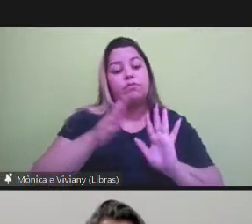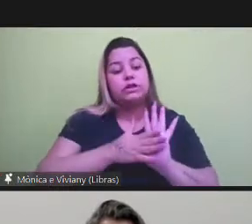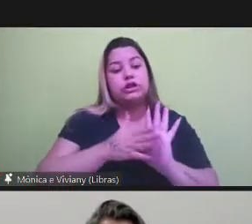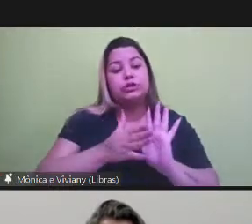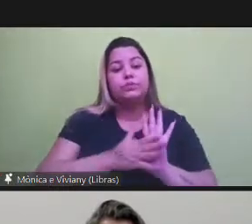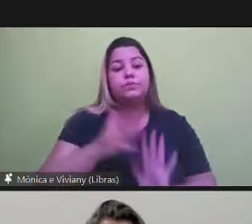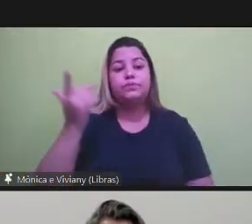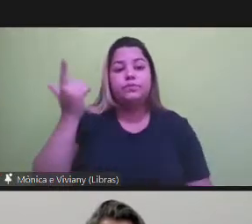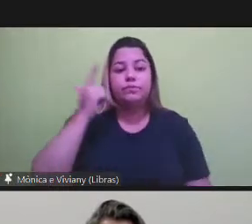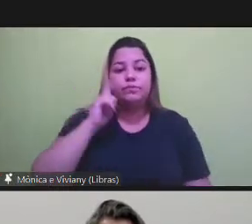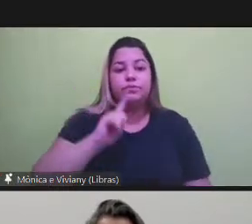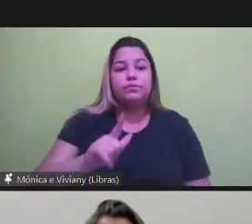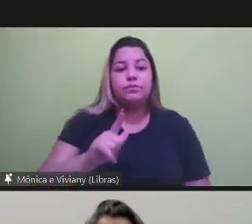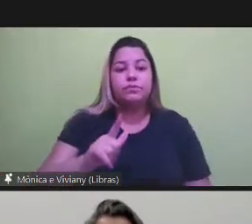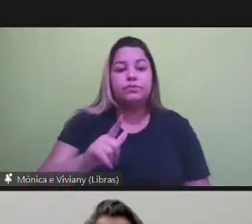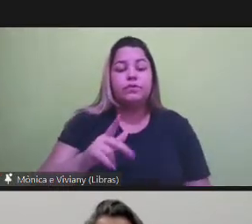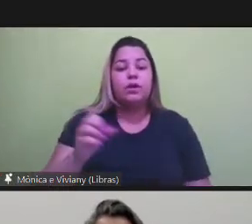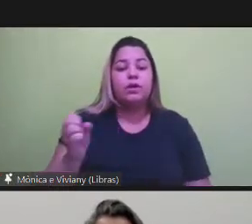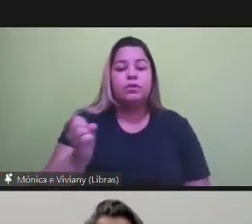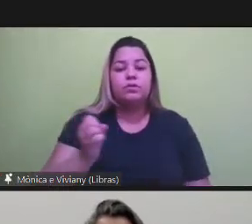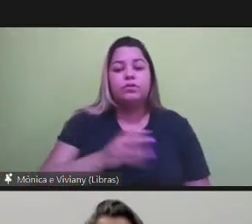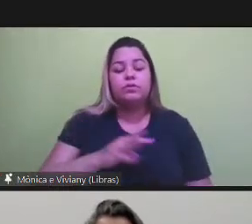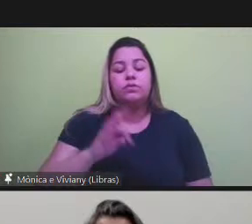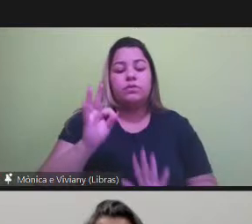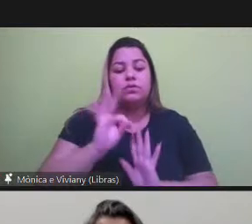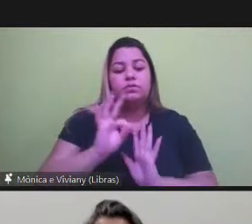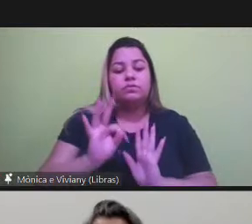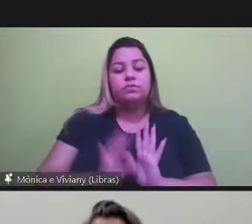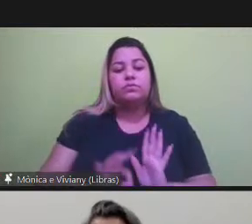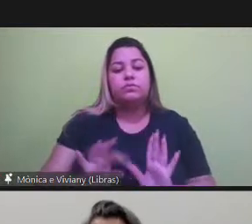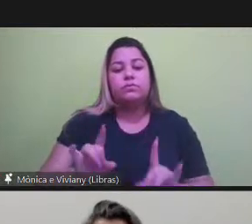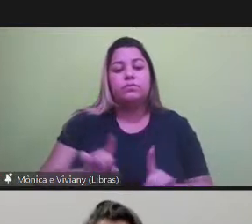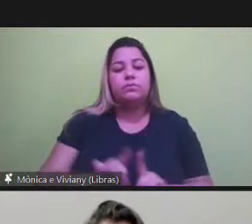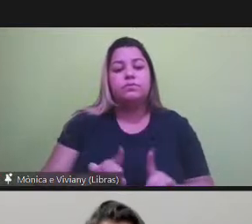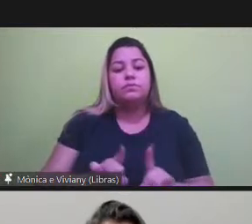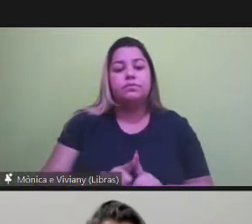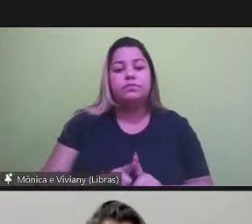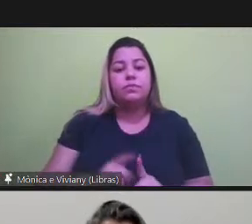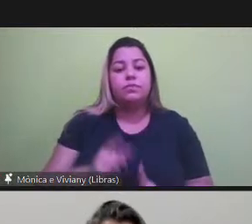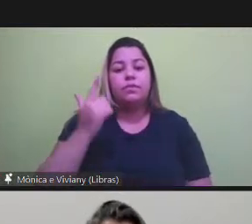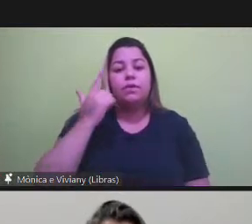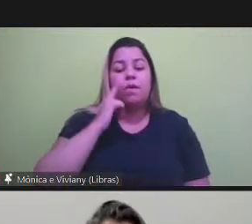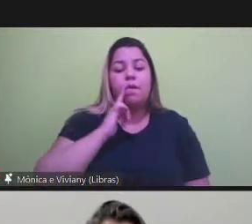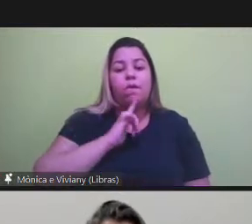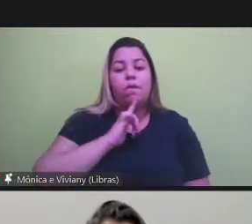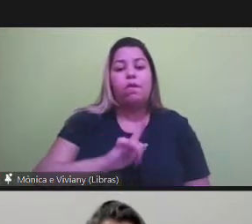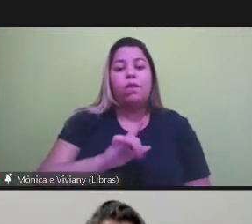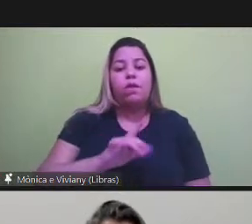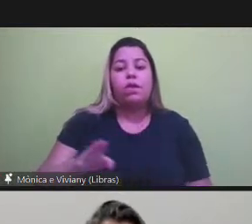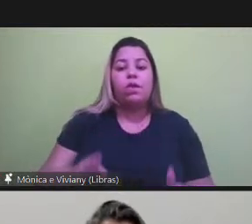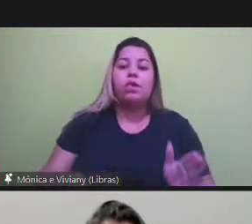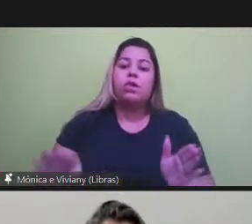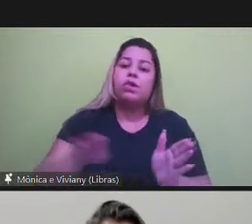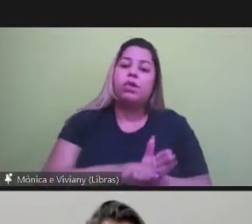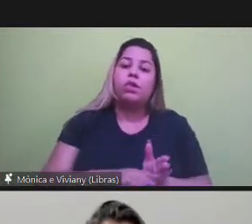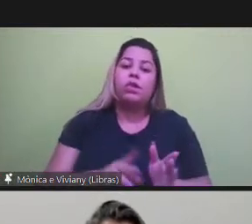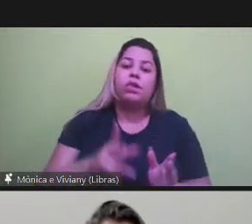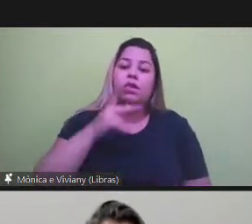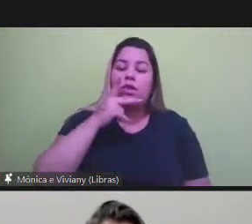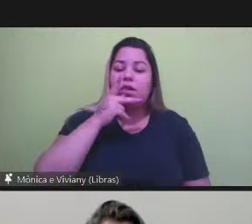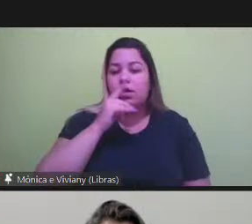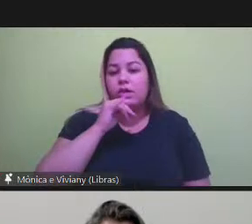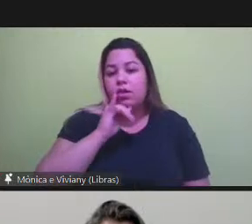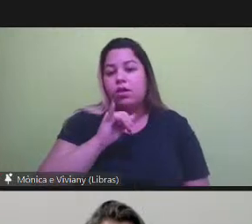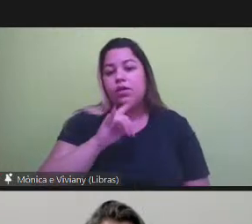projects, which also use the new technologies to be able to reach more